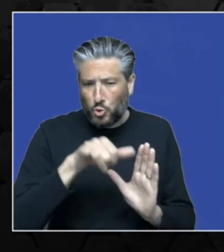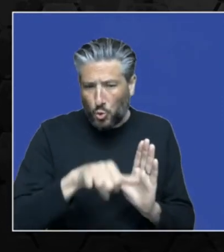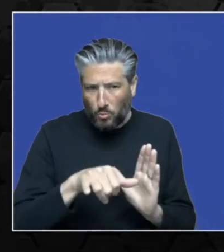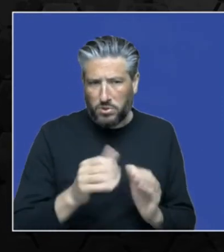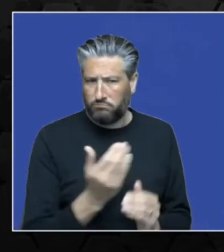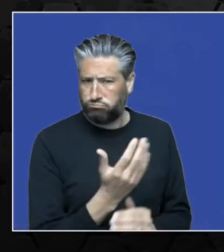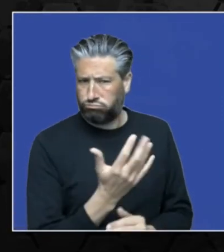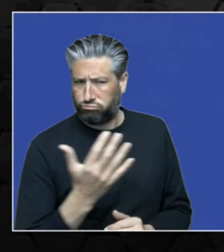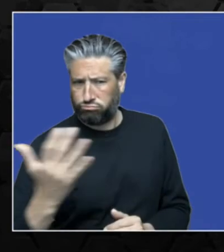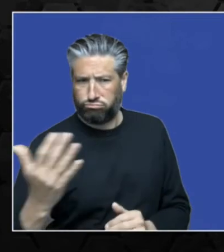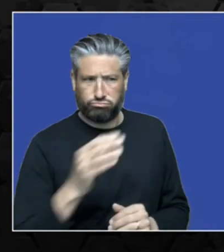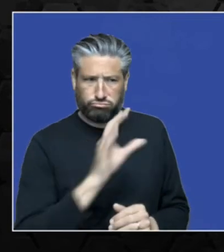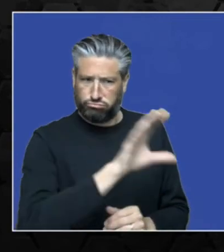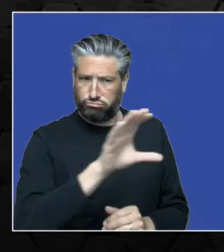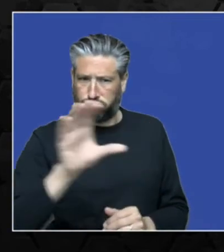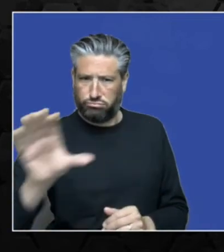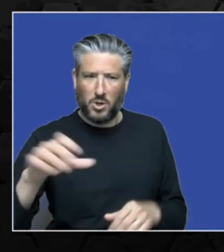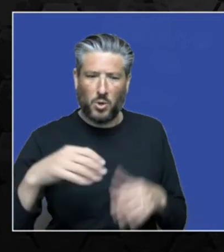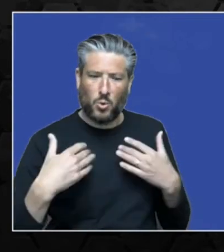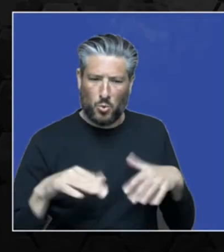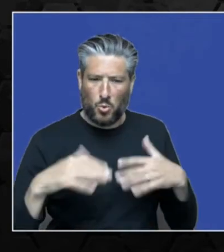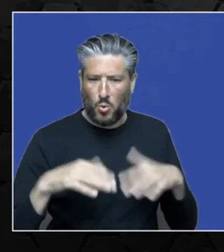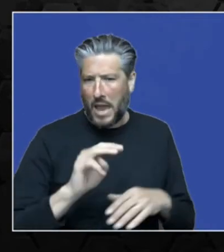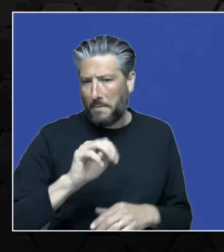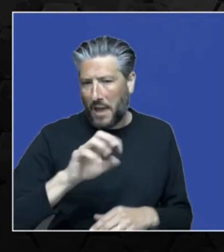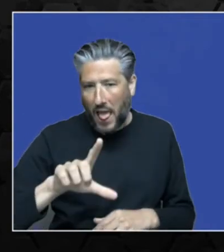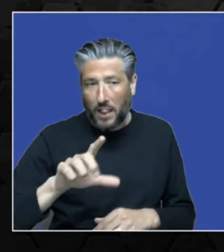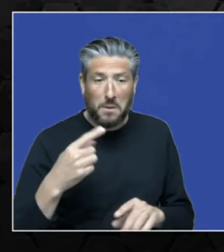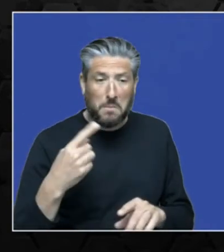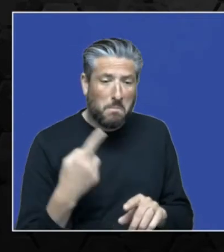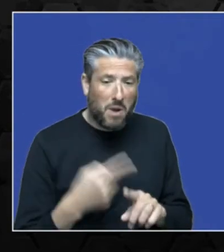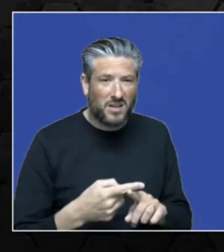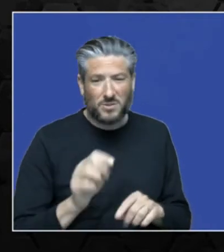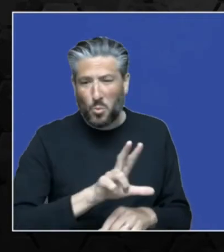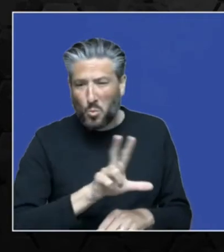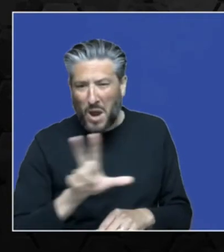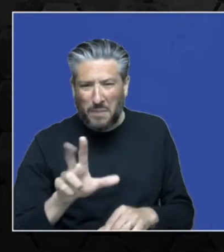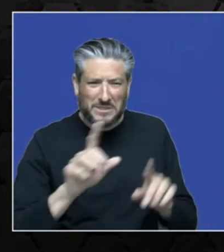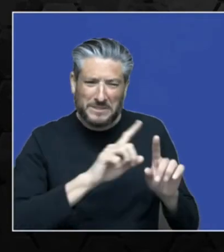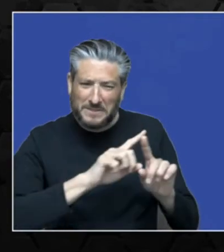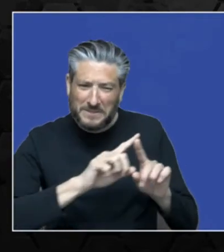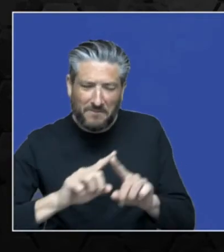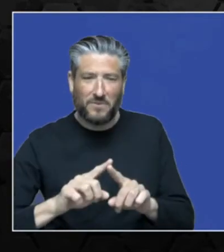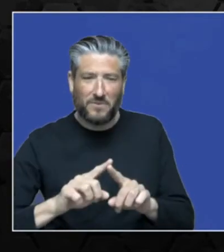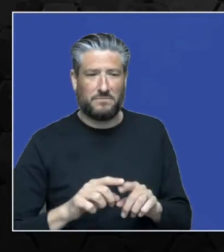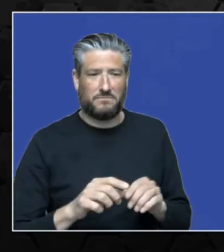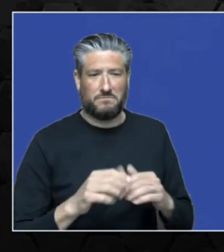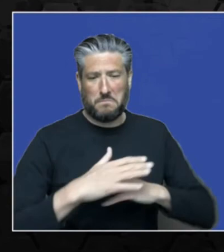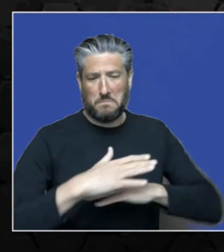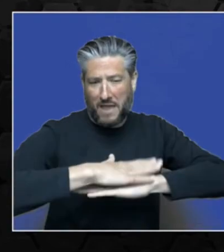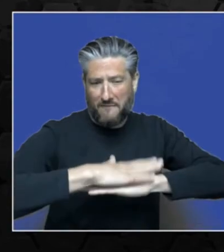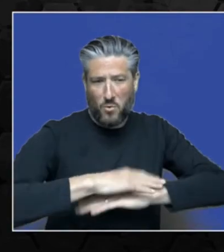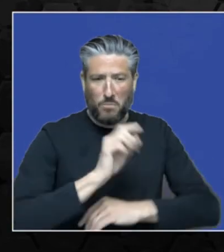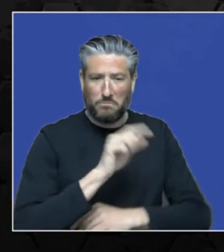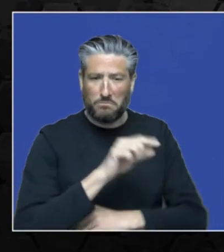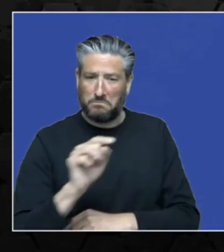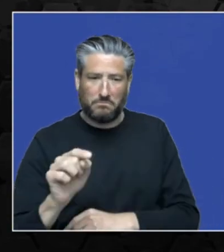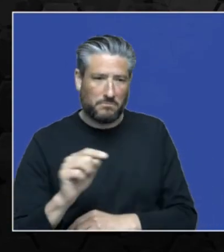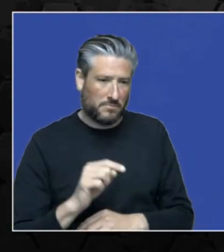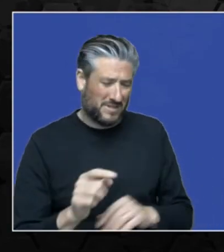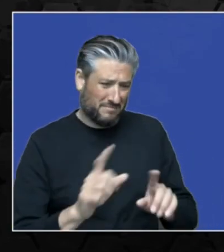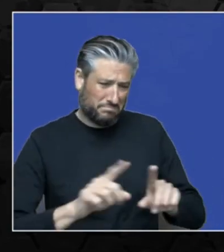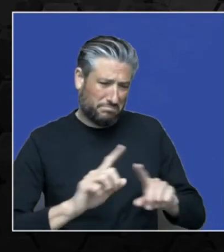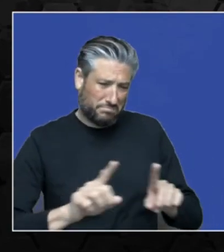amazing courses on like online platforms as well. A few shout outs I can give, like if you're into machine learning, like if you want to get started with, let's say,